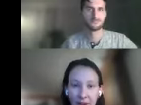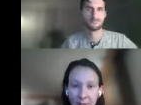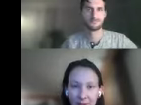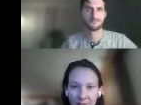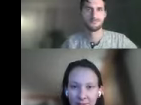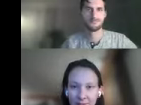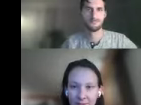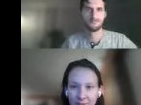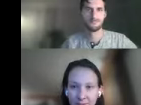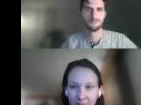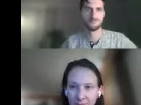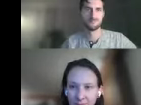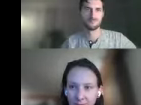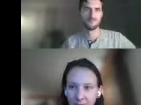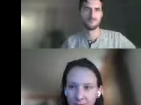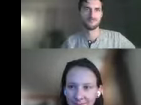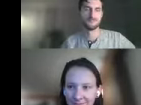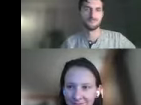Yeah, Ahmed.